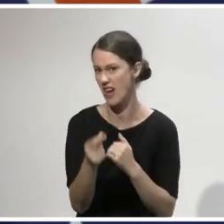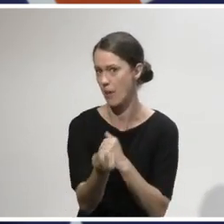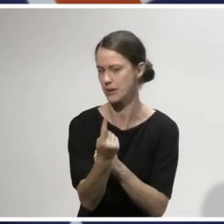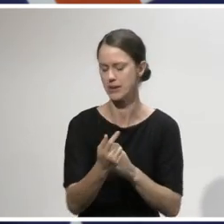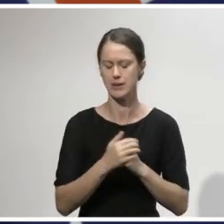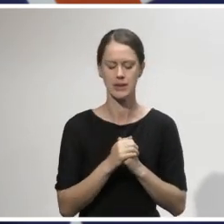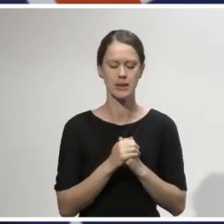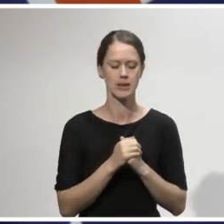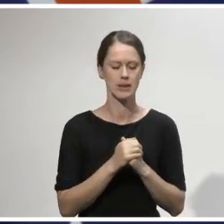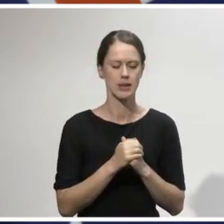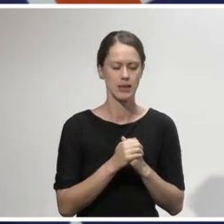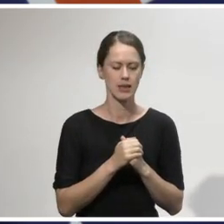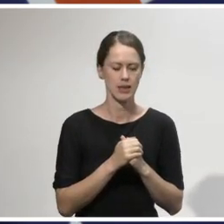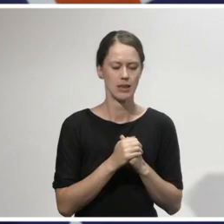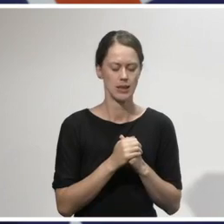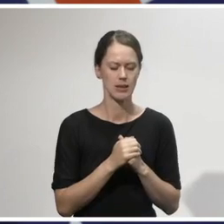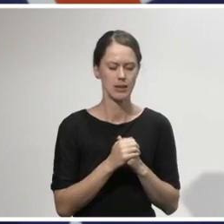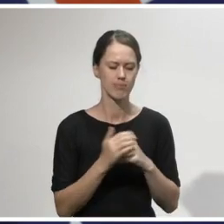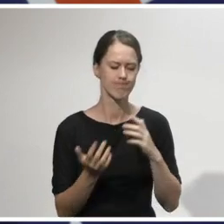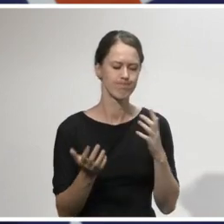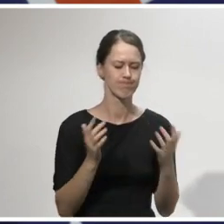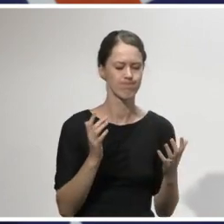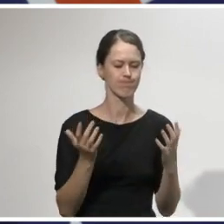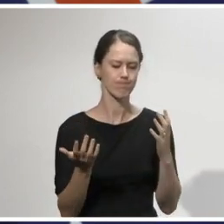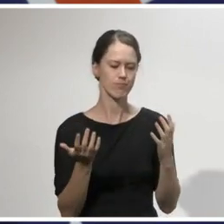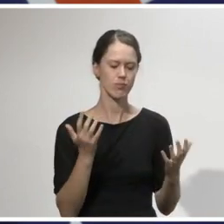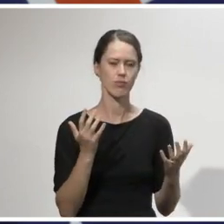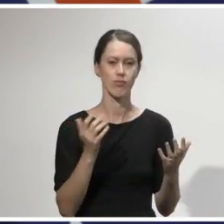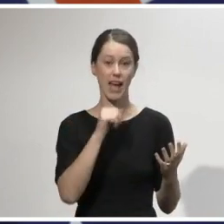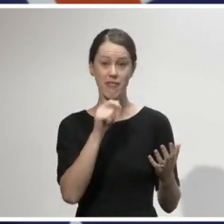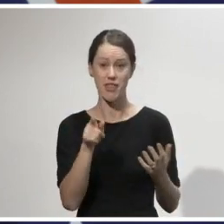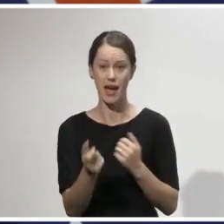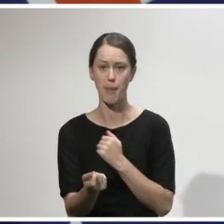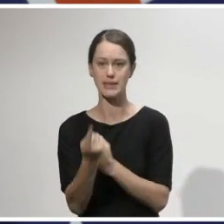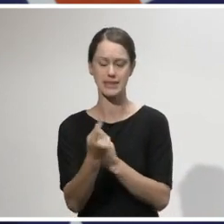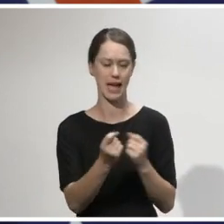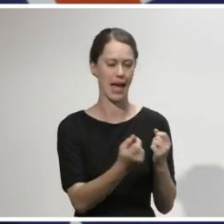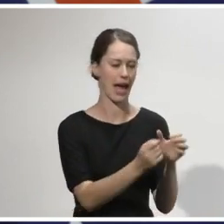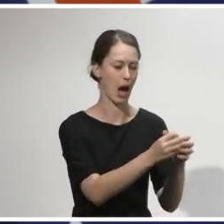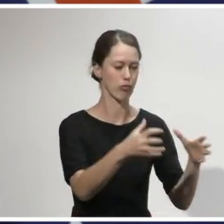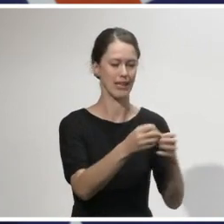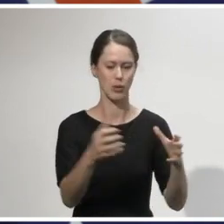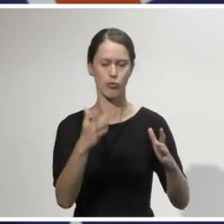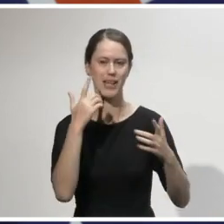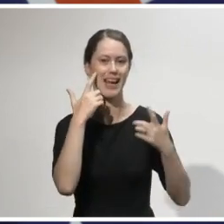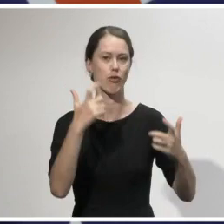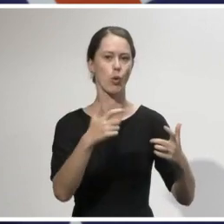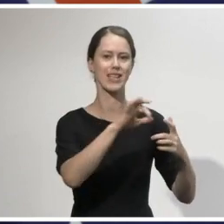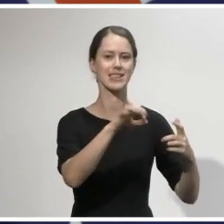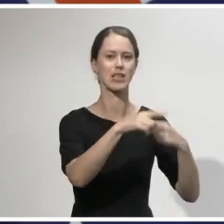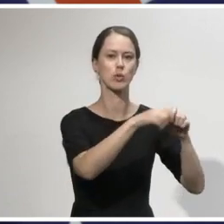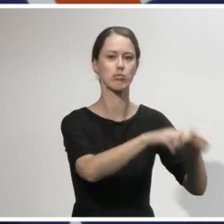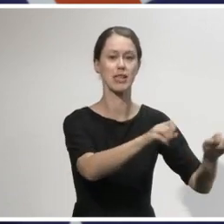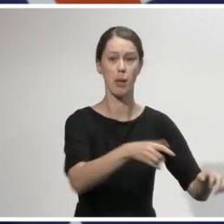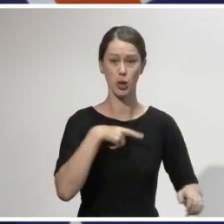really be very quick to act from any of our outbreaks, that we don't get further spread, because this is